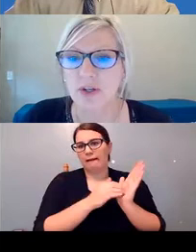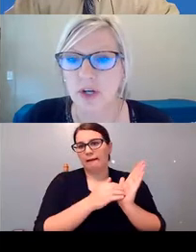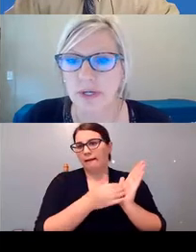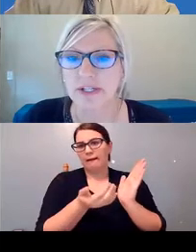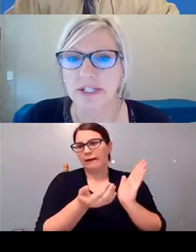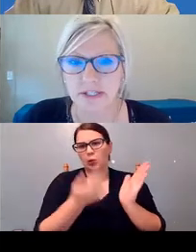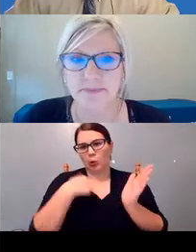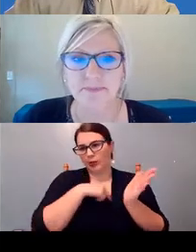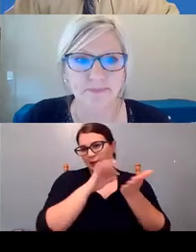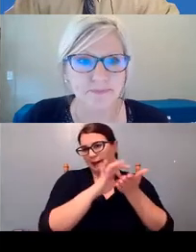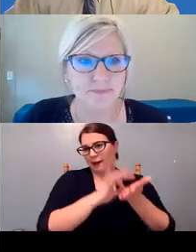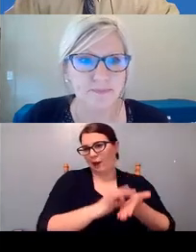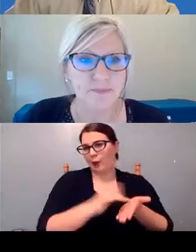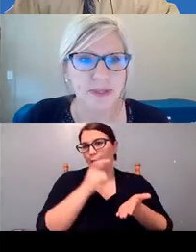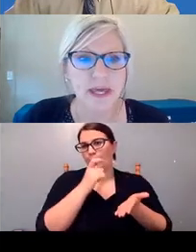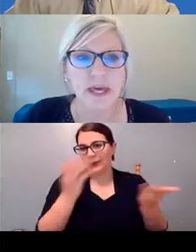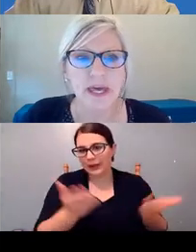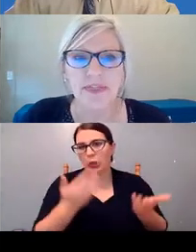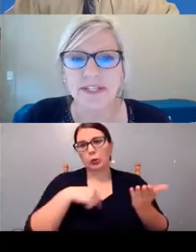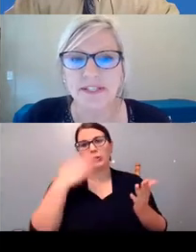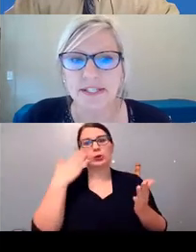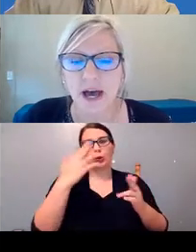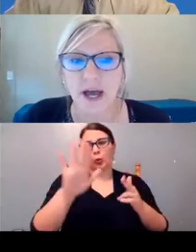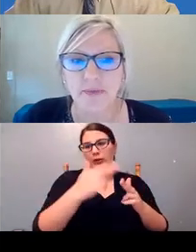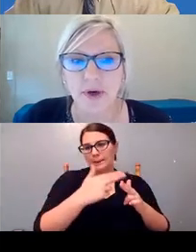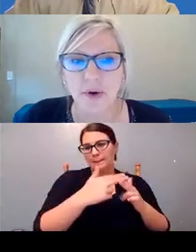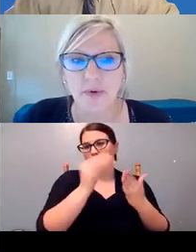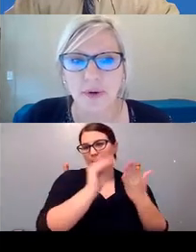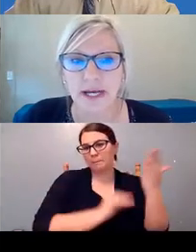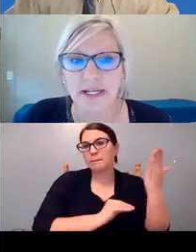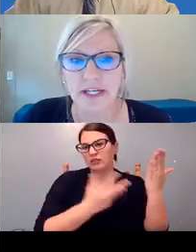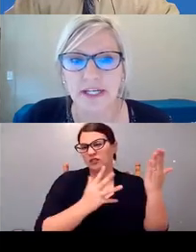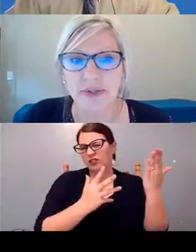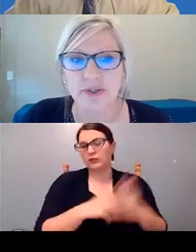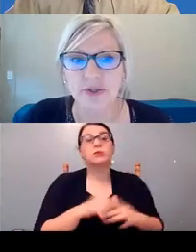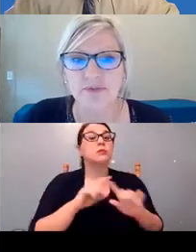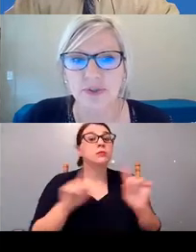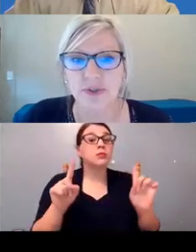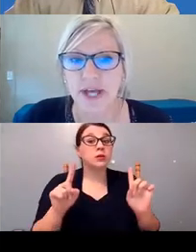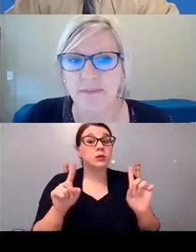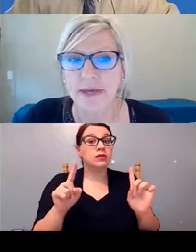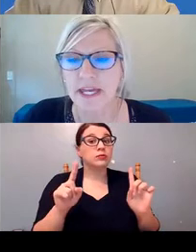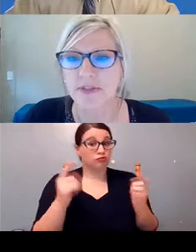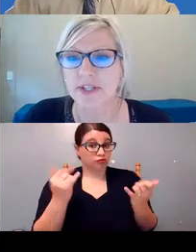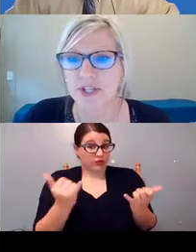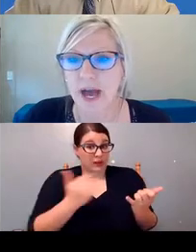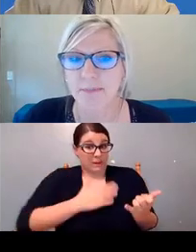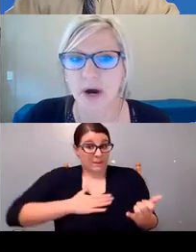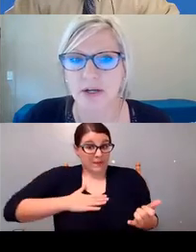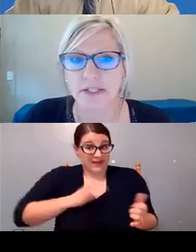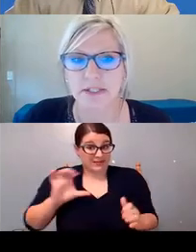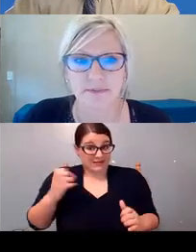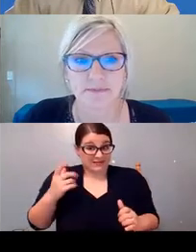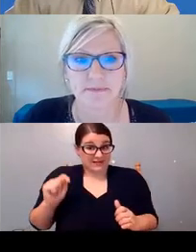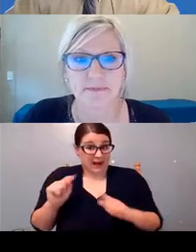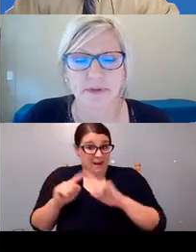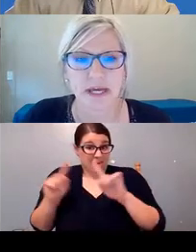keeping an ongoing list. At this time, though, go ahead and include your full name in the chat